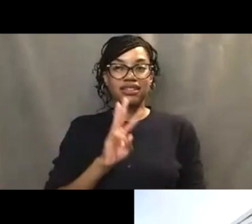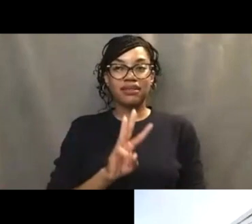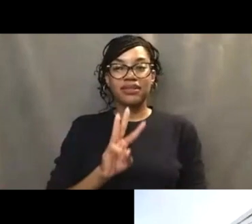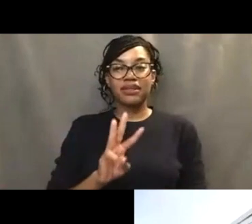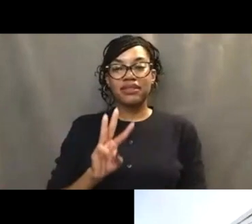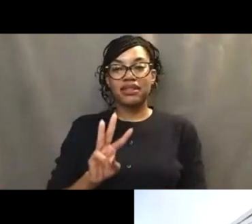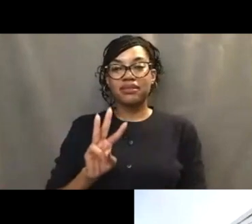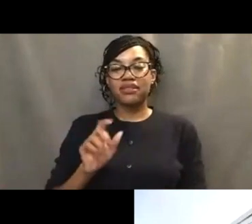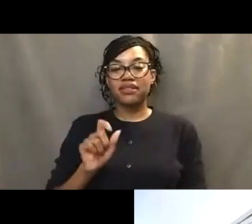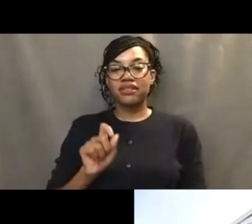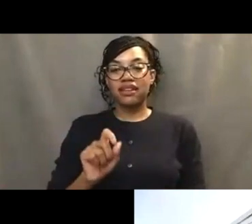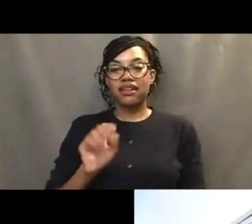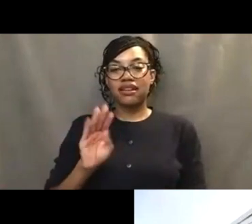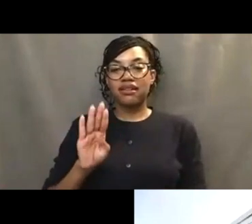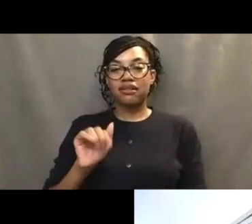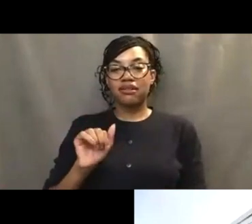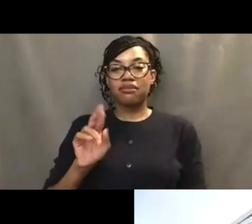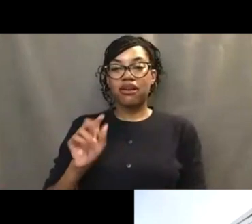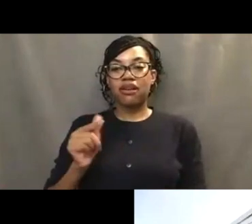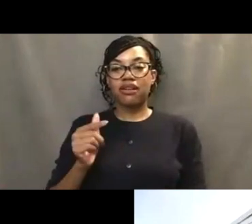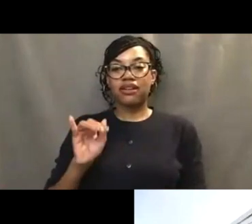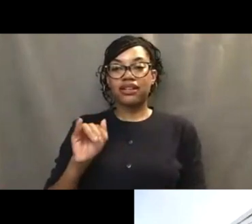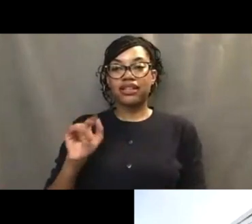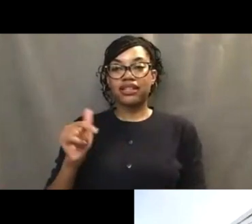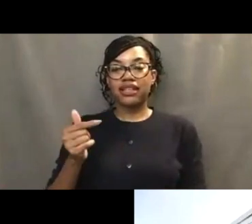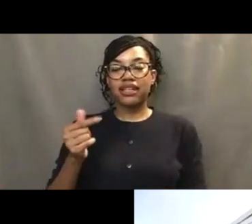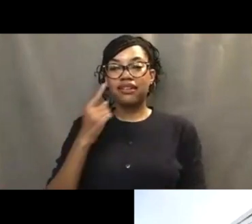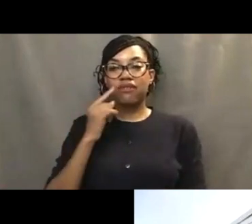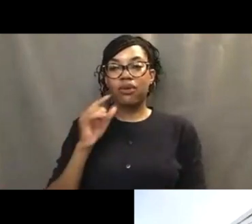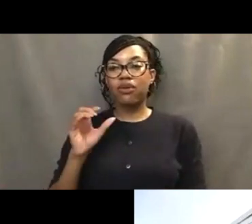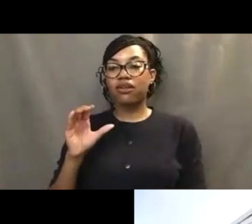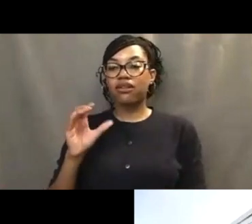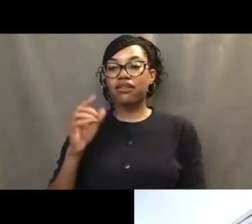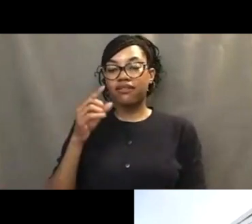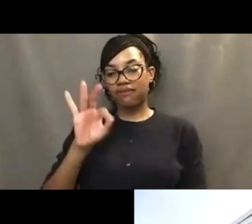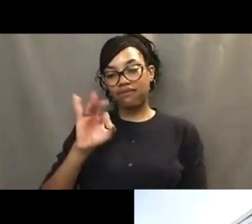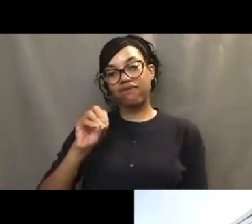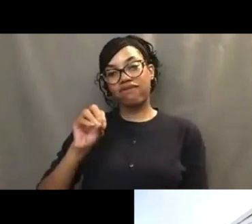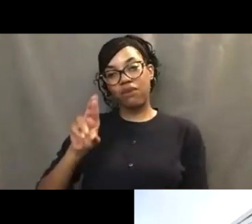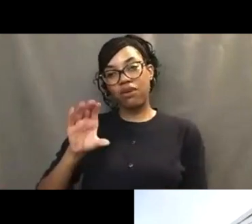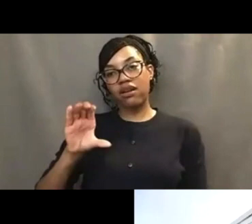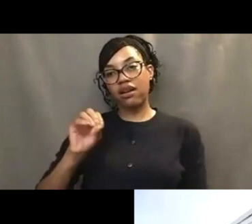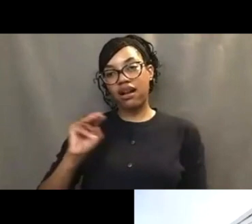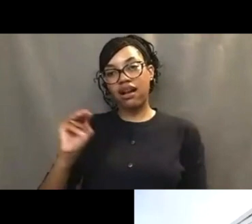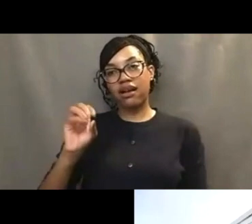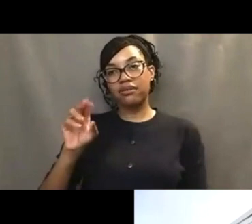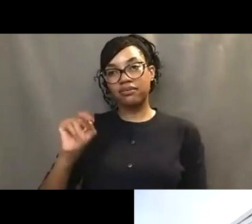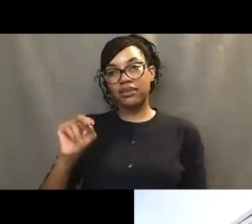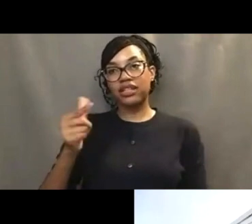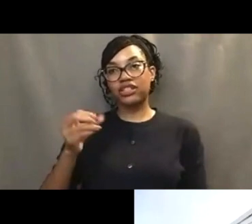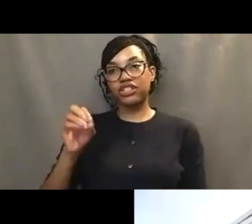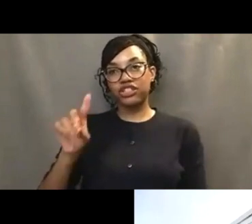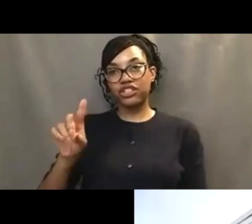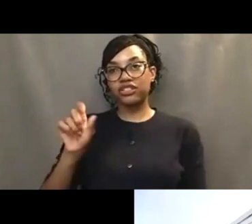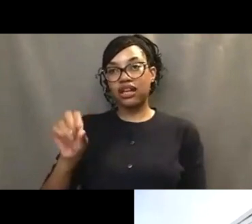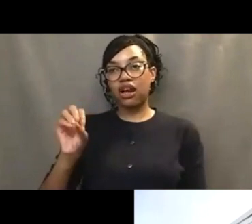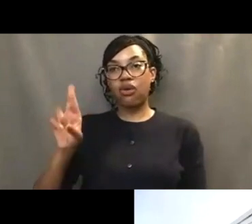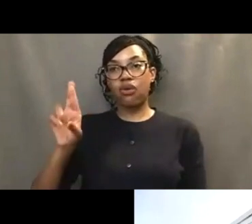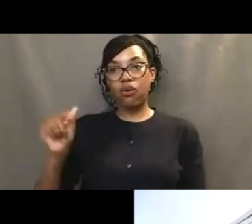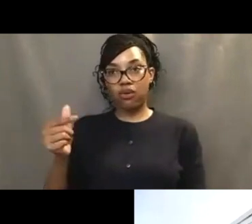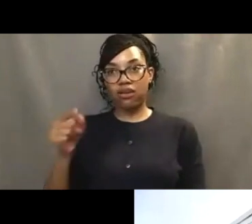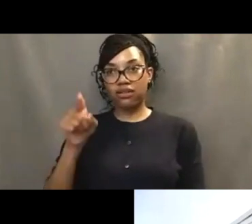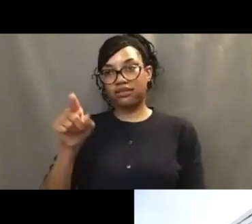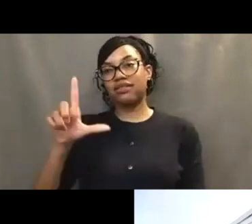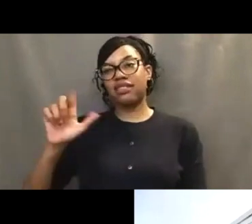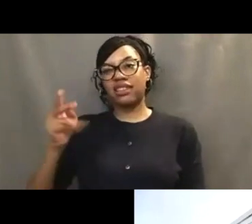www.bargainingforthecommongood.org. You're also feel free to reach out to me on my email. And then we're also going to include a link that